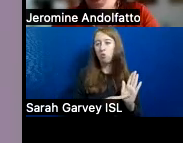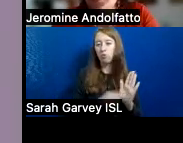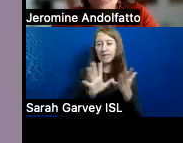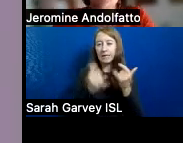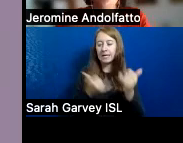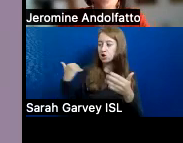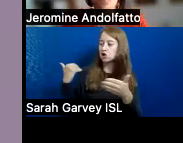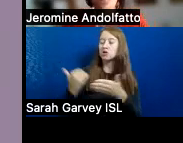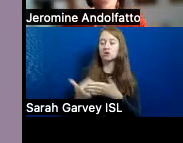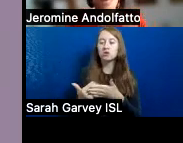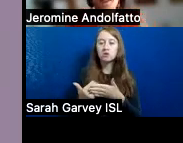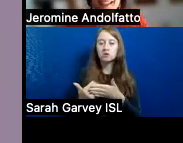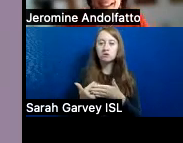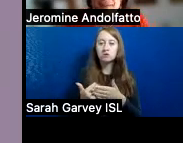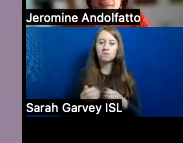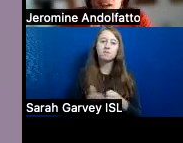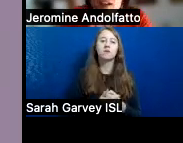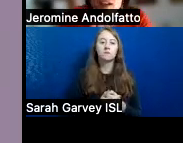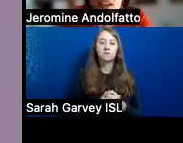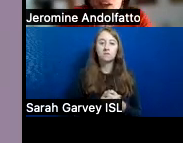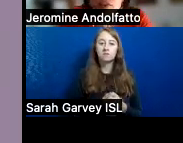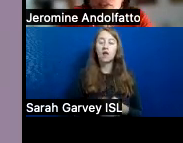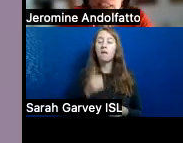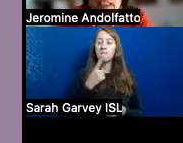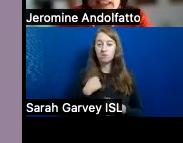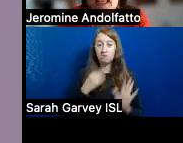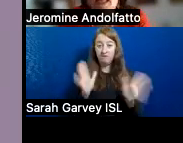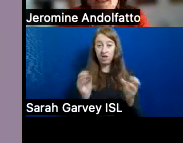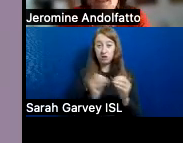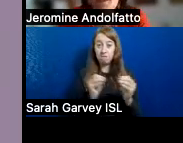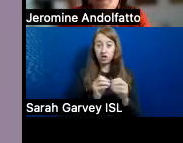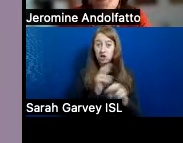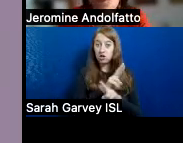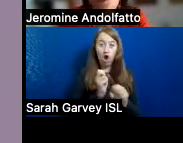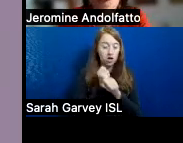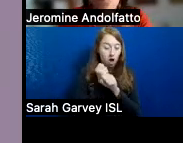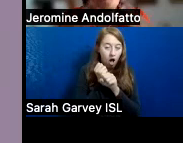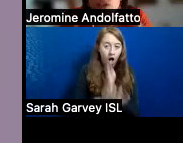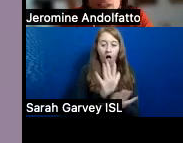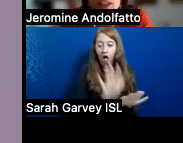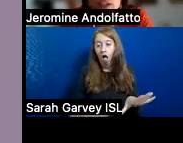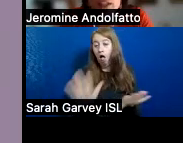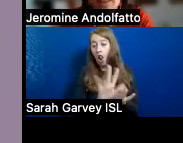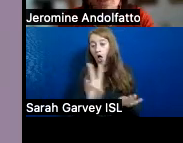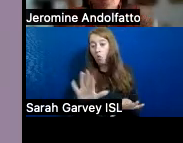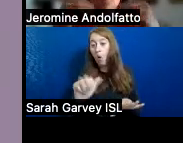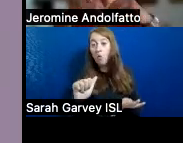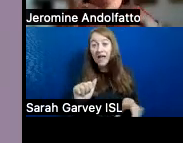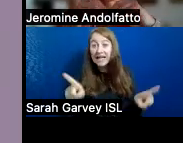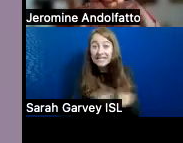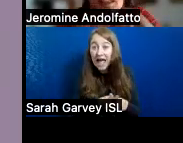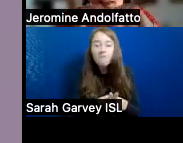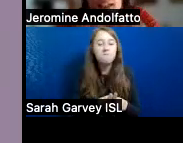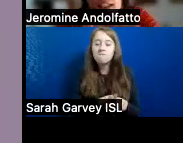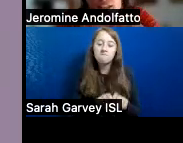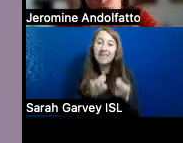So, as I said, not all quota systems are equivalent, and what we saw during the study is that there is a need